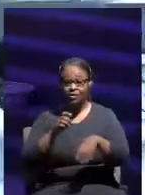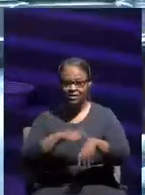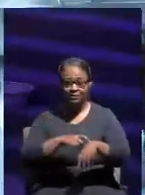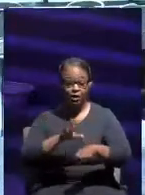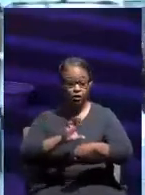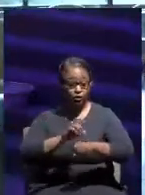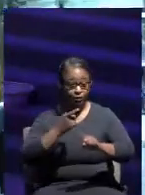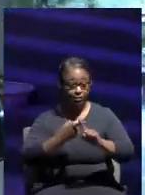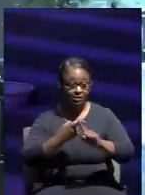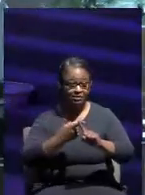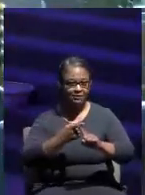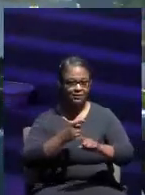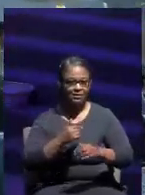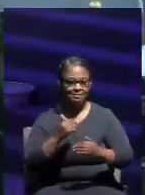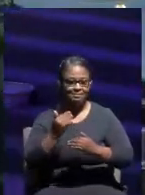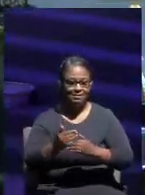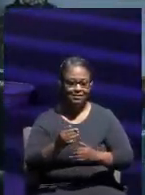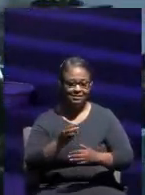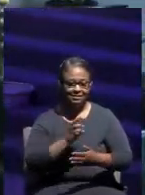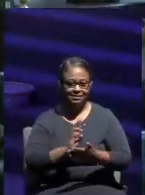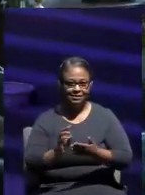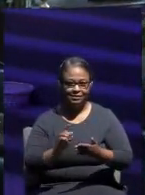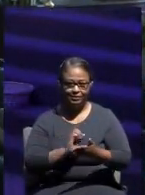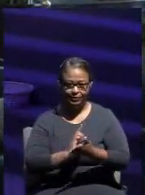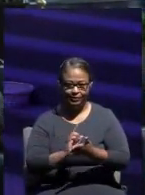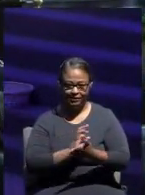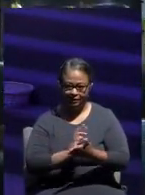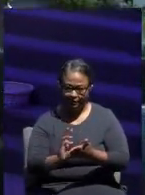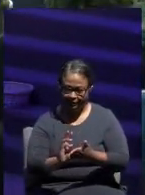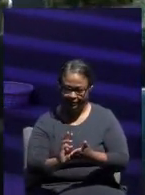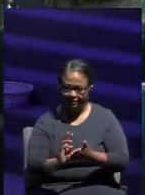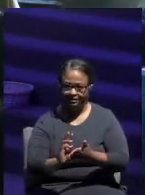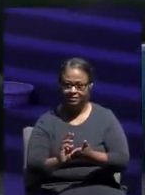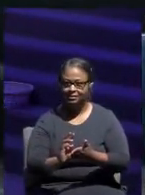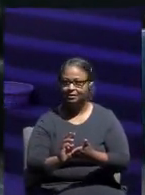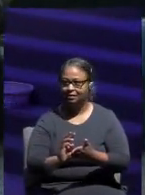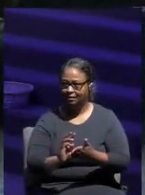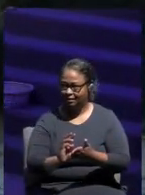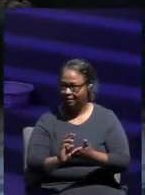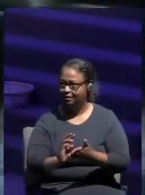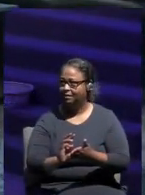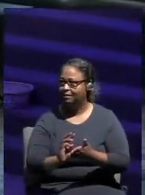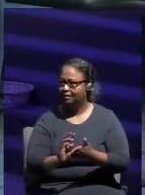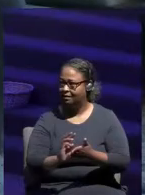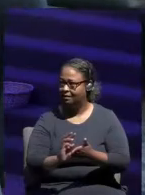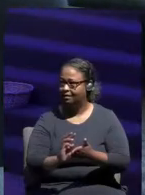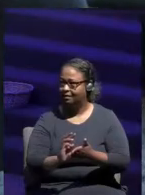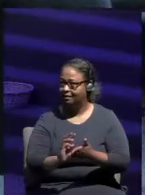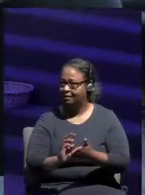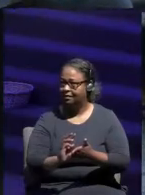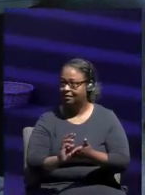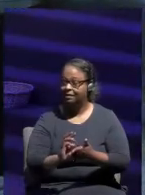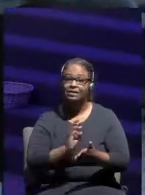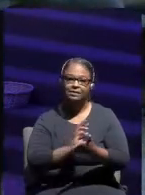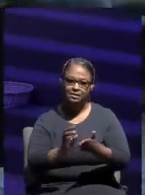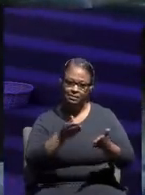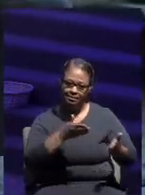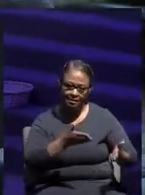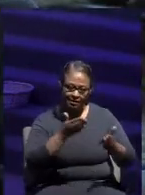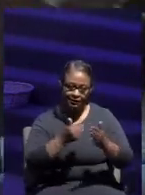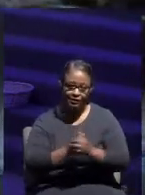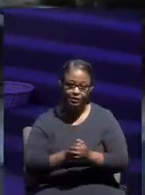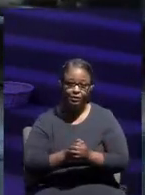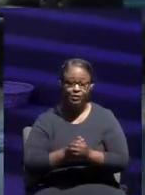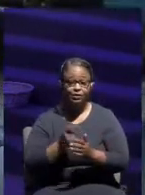Plus, for the next six Sundays, this would be, if we had seven, this would be number seven, but there's only six left. And